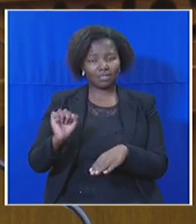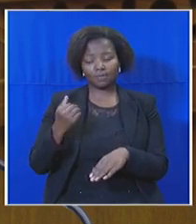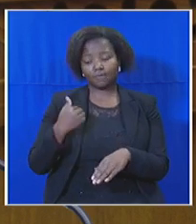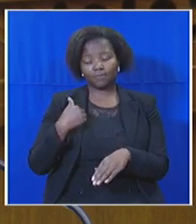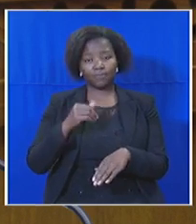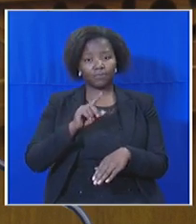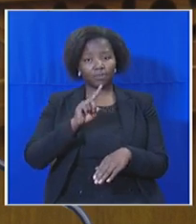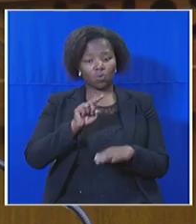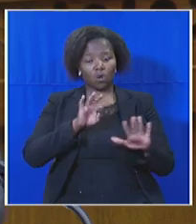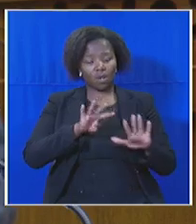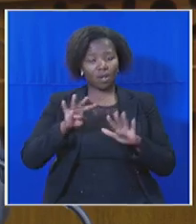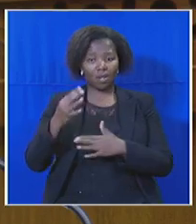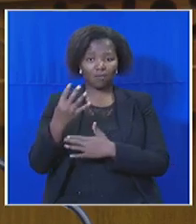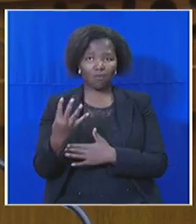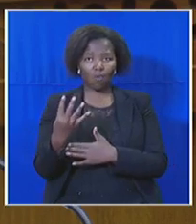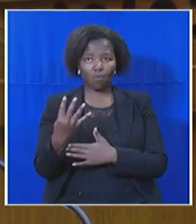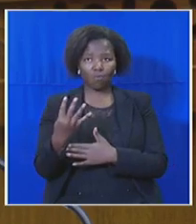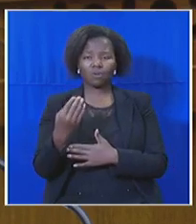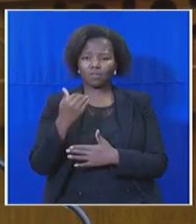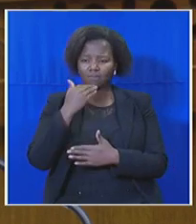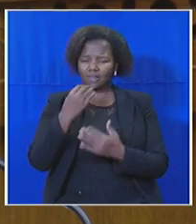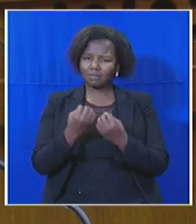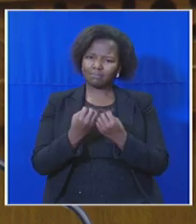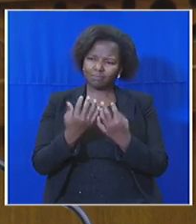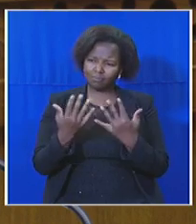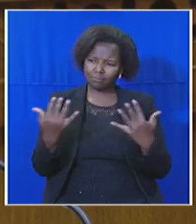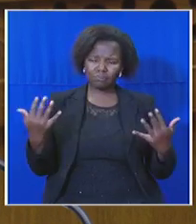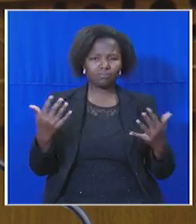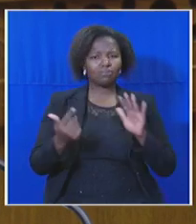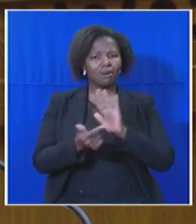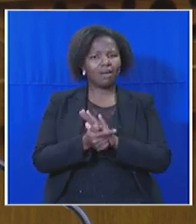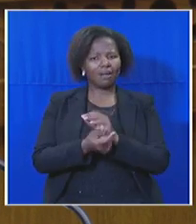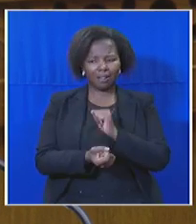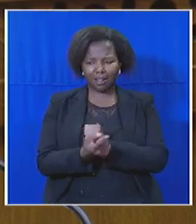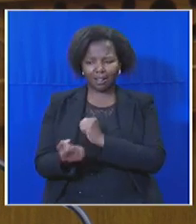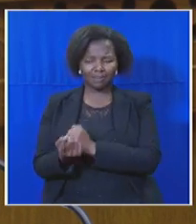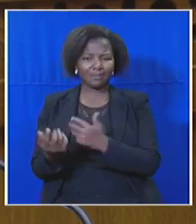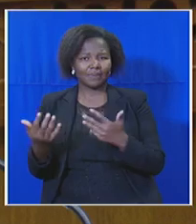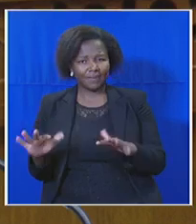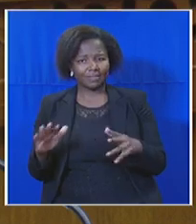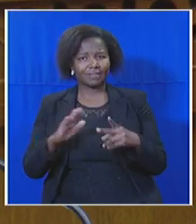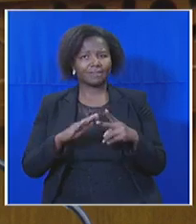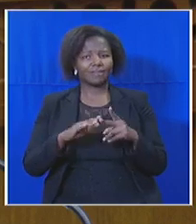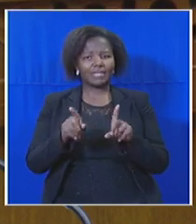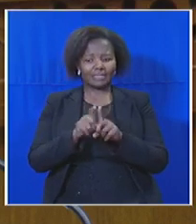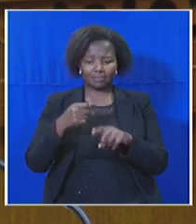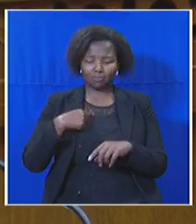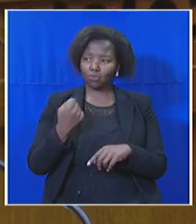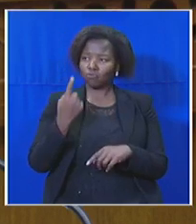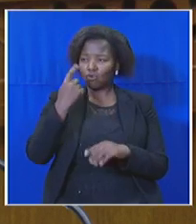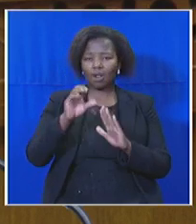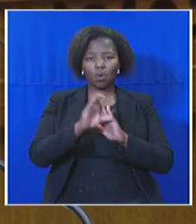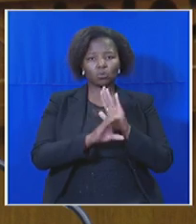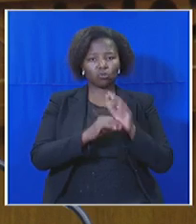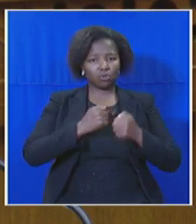1994 was a product of many heroic battles, and to realize the noble aspirations of our Constitution requires us